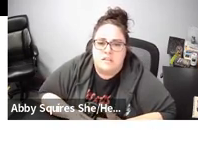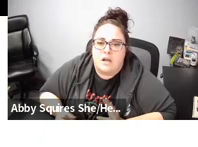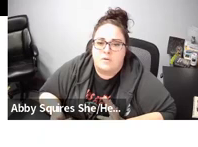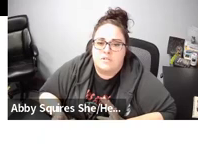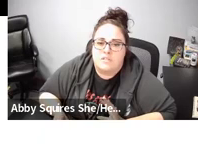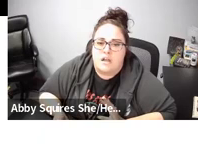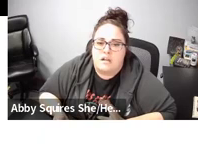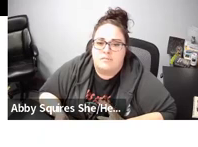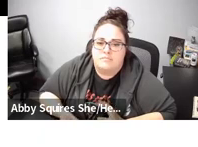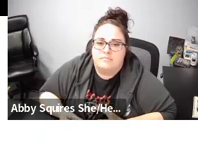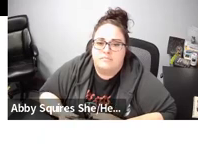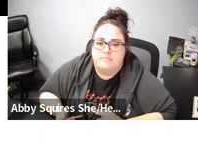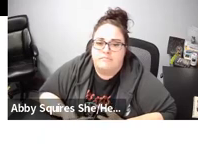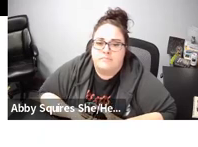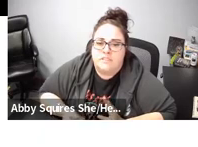this allows